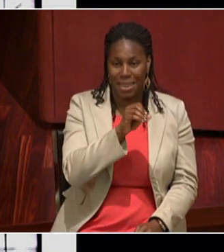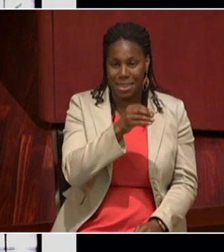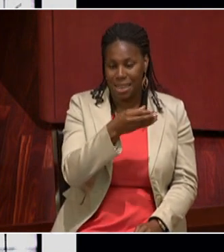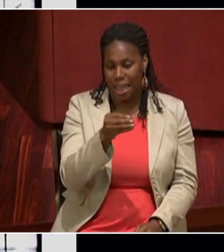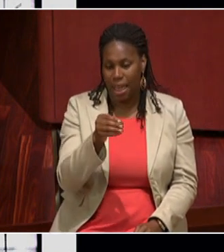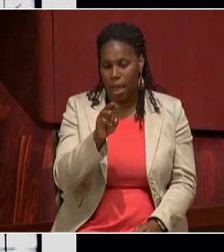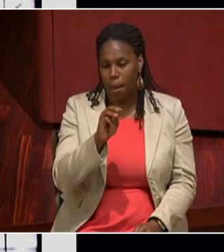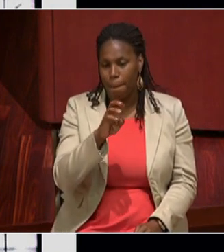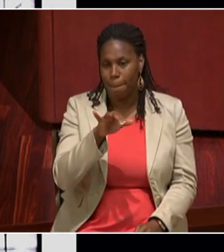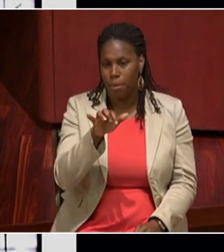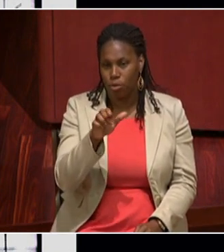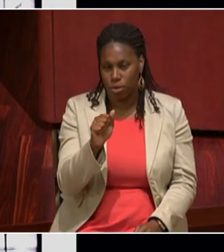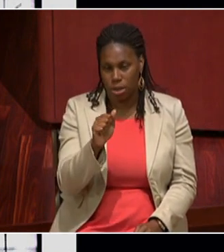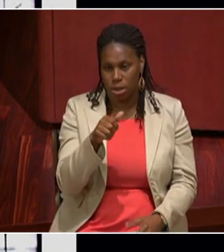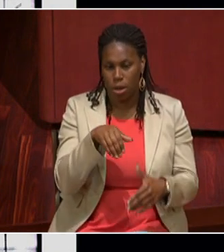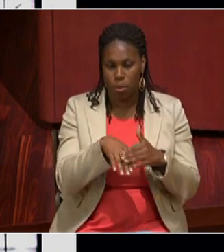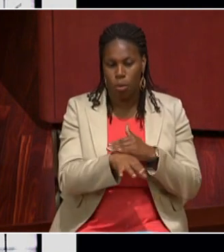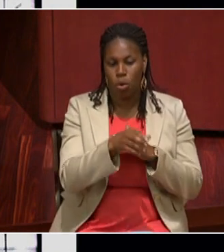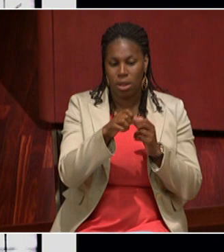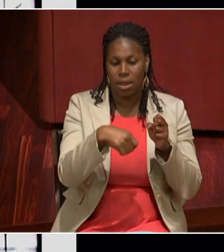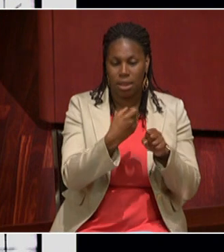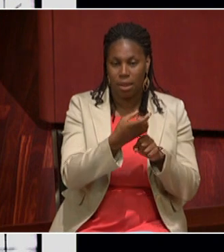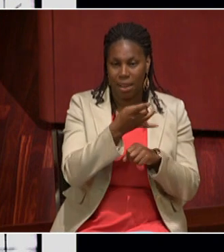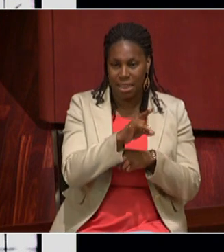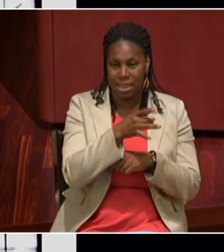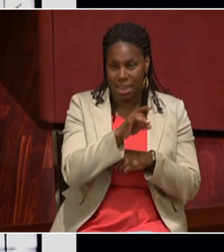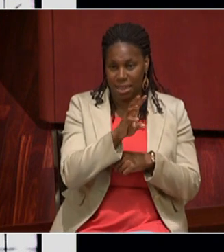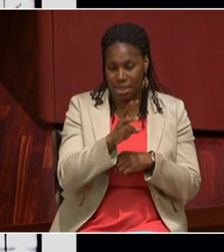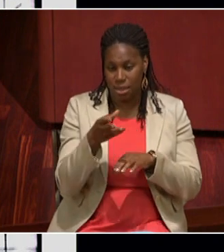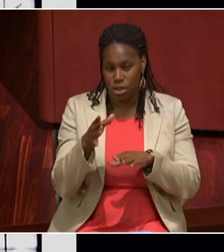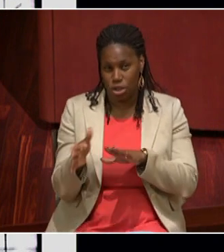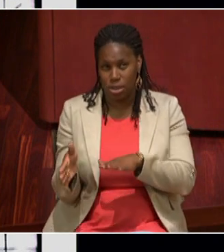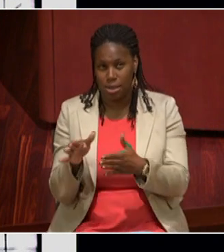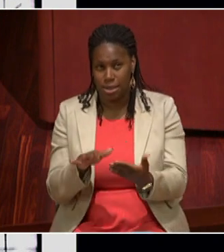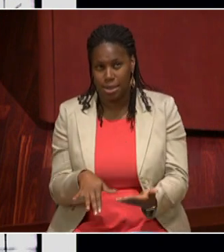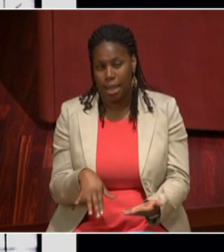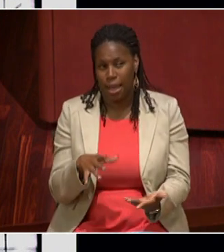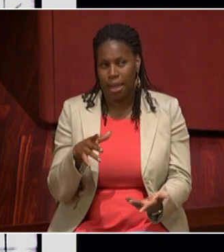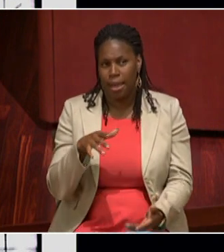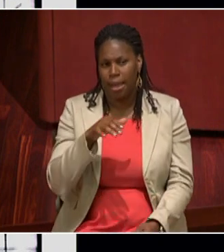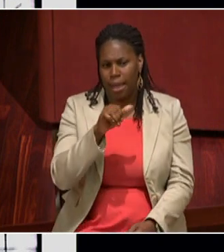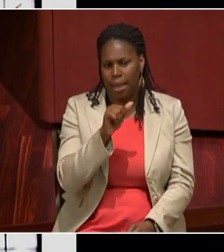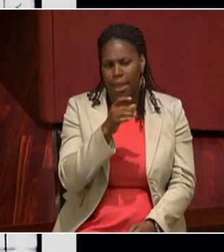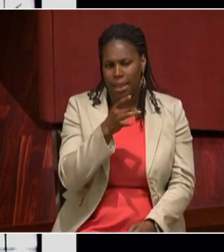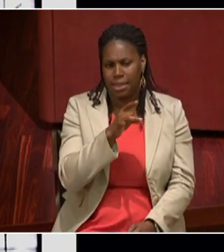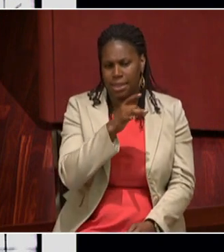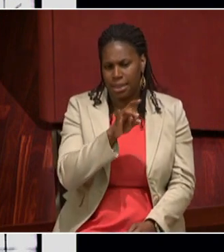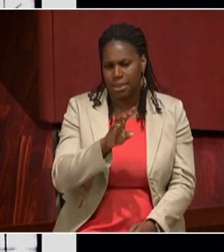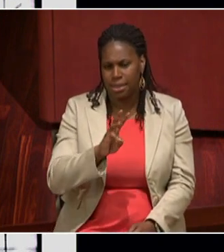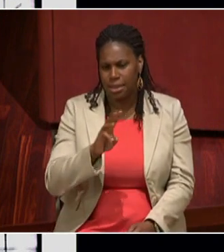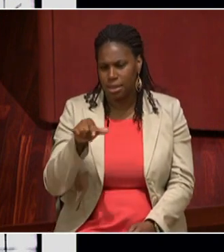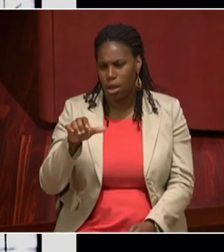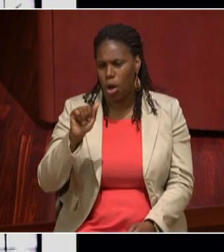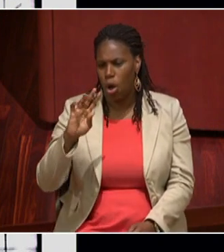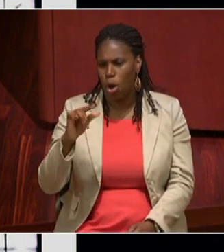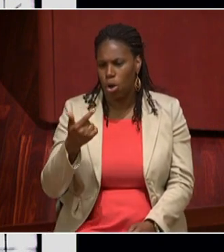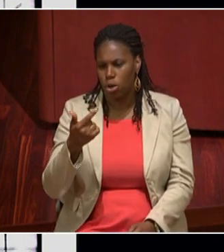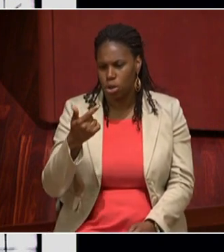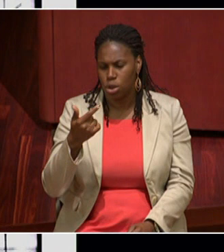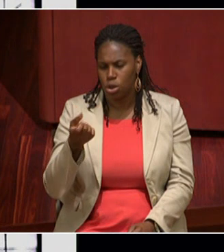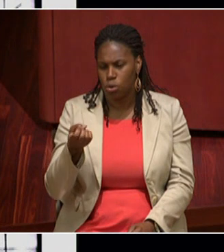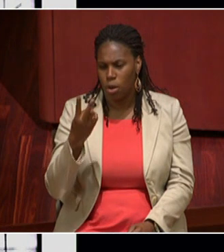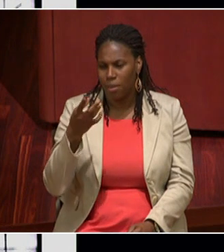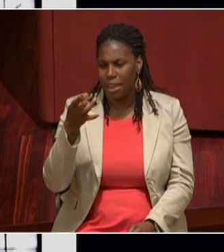10th, 1886. Maria died on August 17th, 1886, and Pete passed away on August 12th,